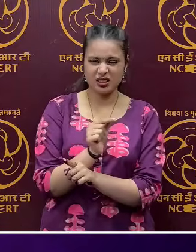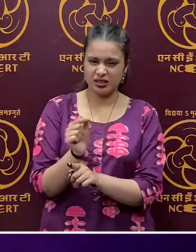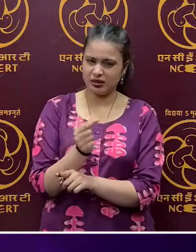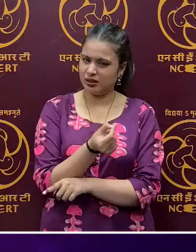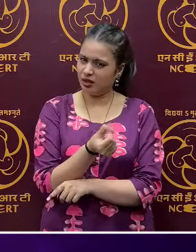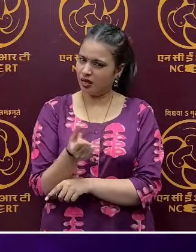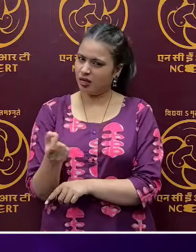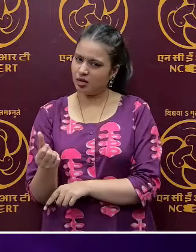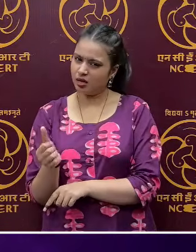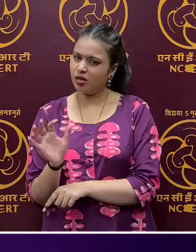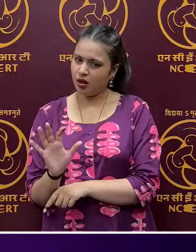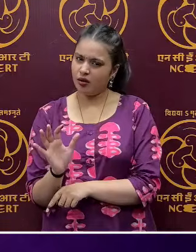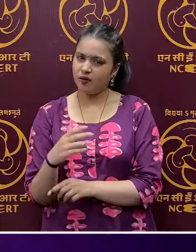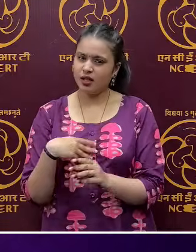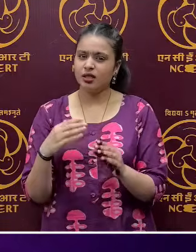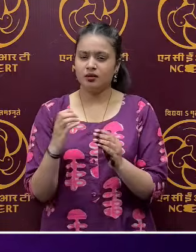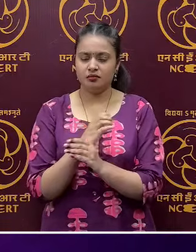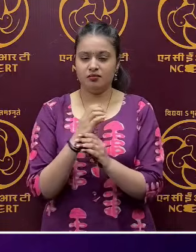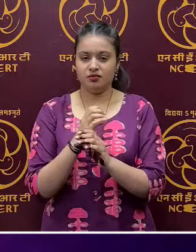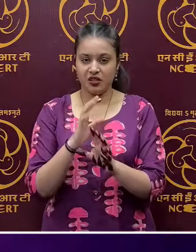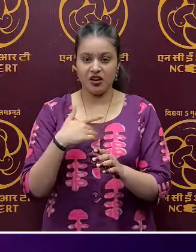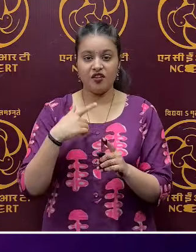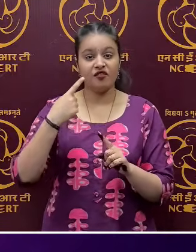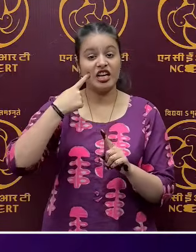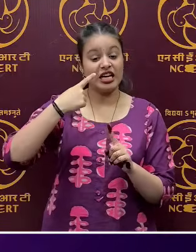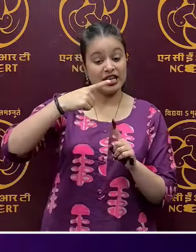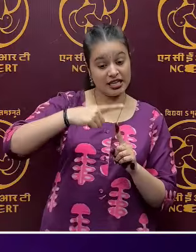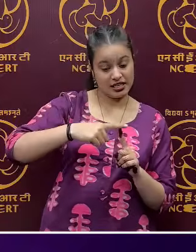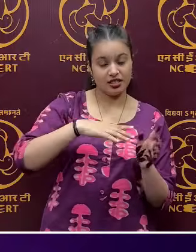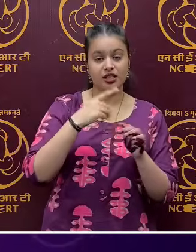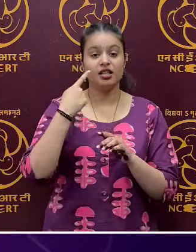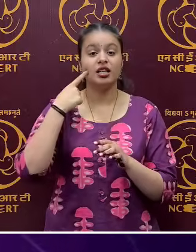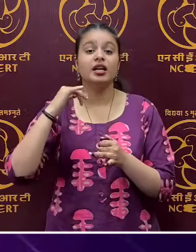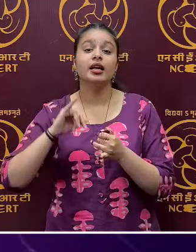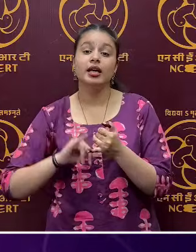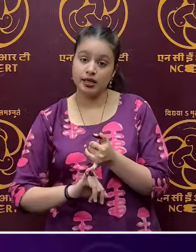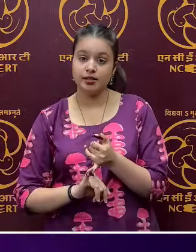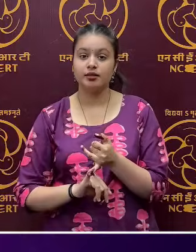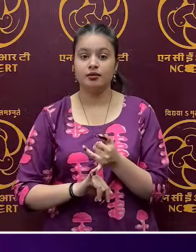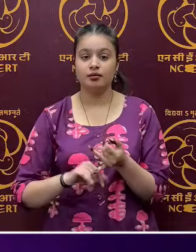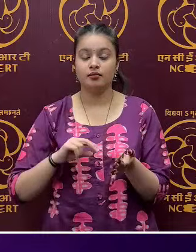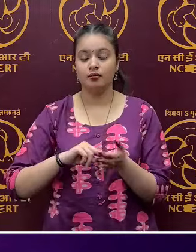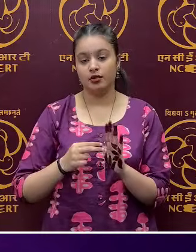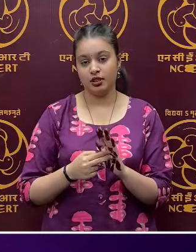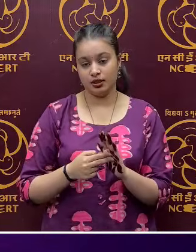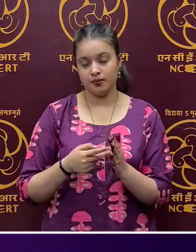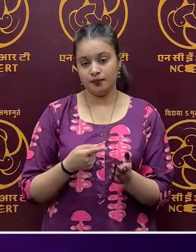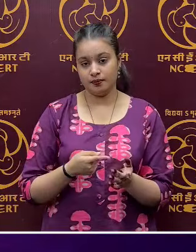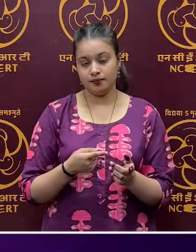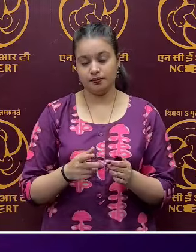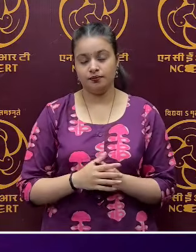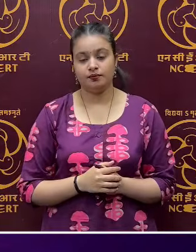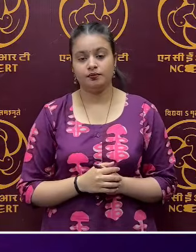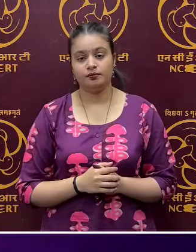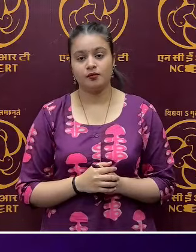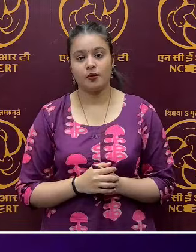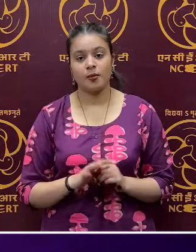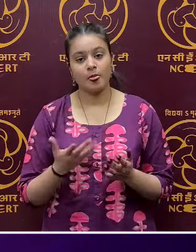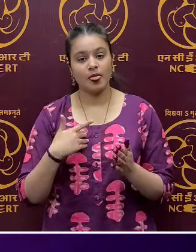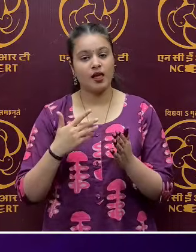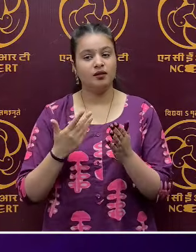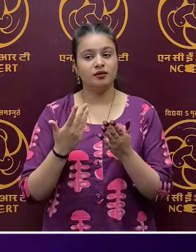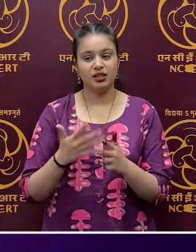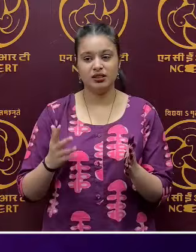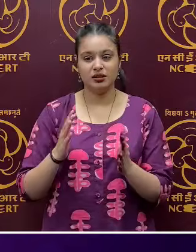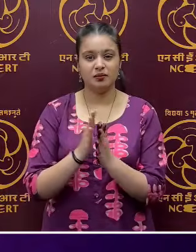Yeah. It is merely a contraction Yes. of it is. Yes, it is. So this is, let's say, a development of